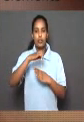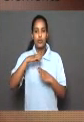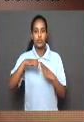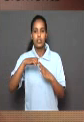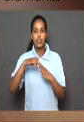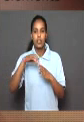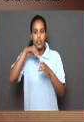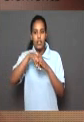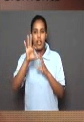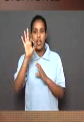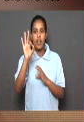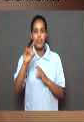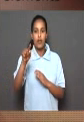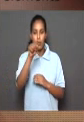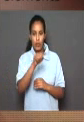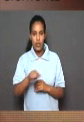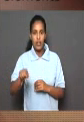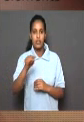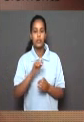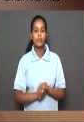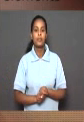electrons in f orbitals.